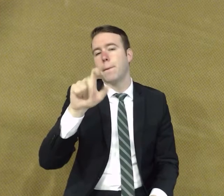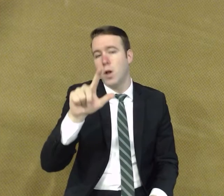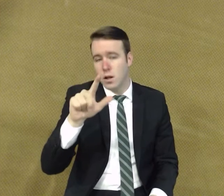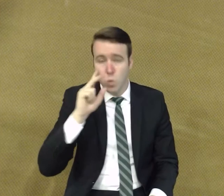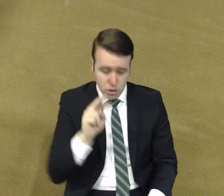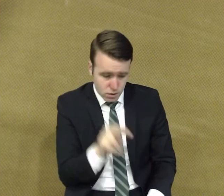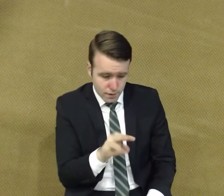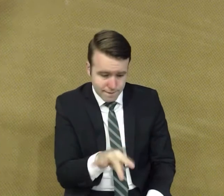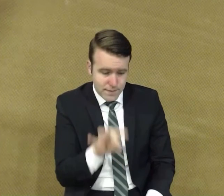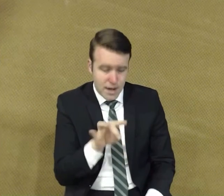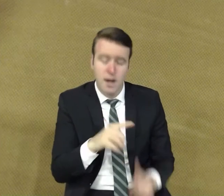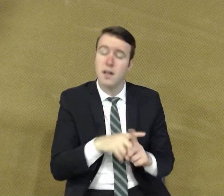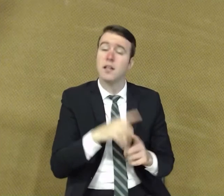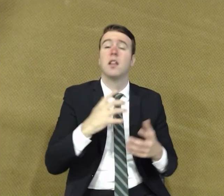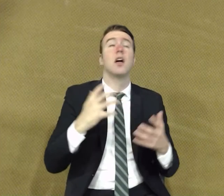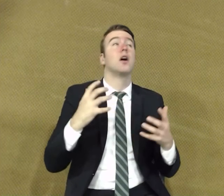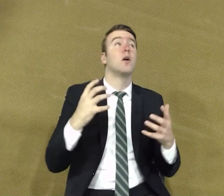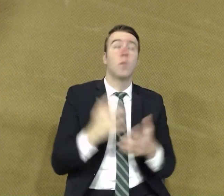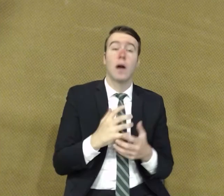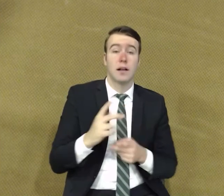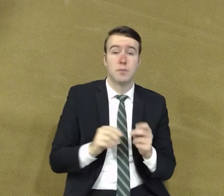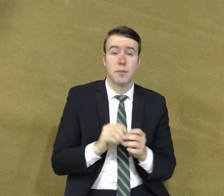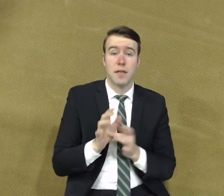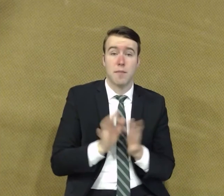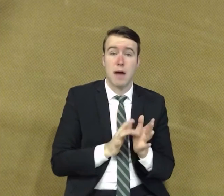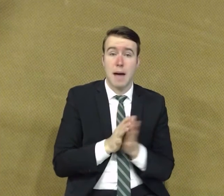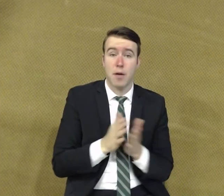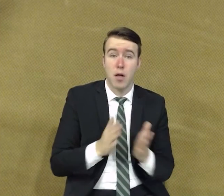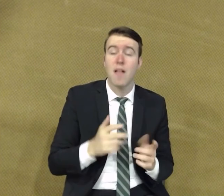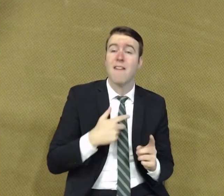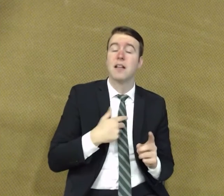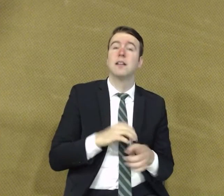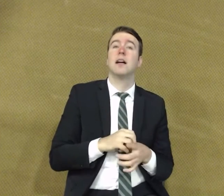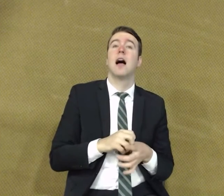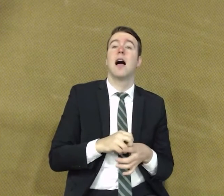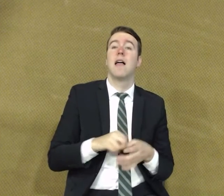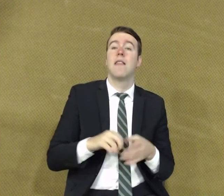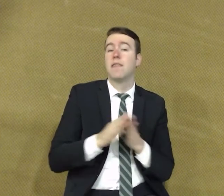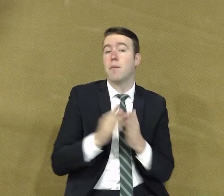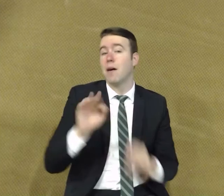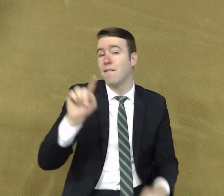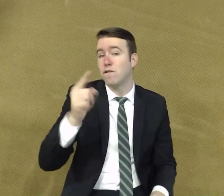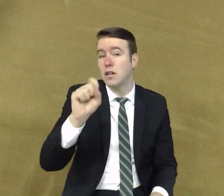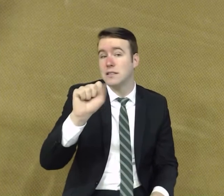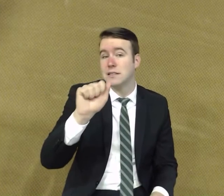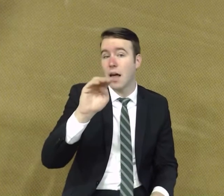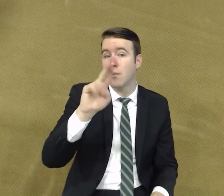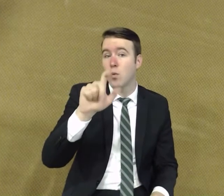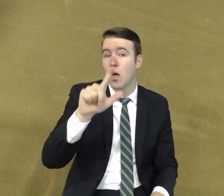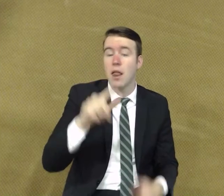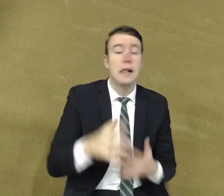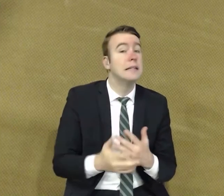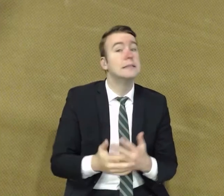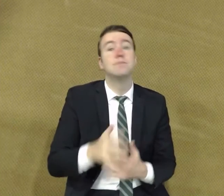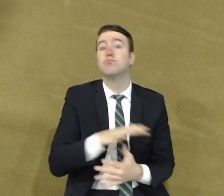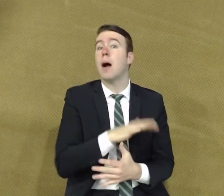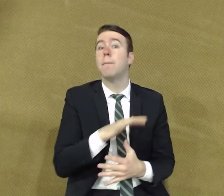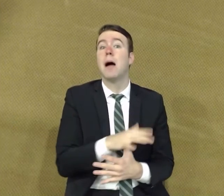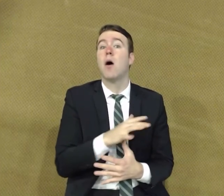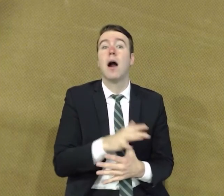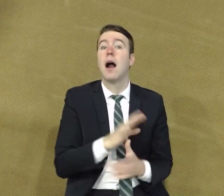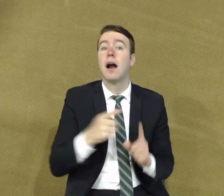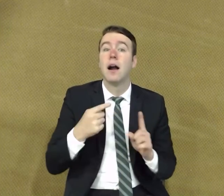find some of the greatest people in the Bible. The book of 1 Samuel is primarily